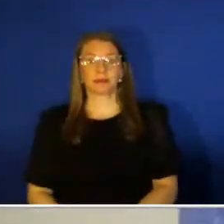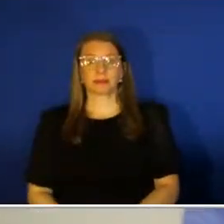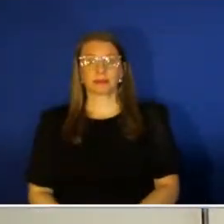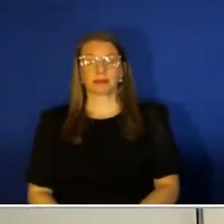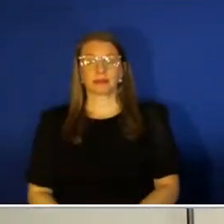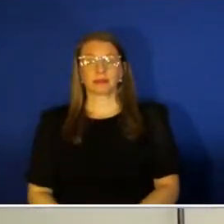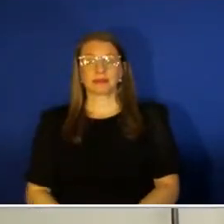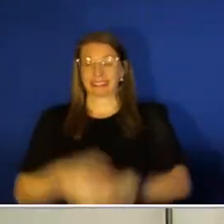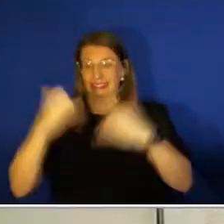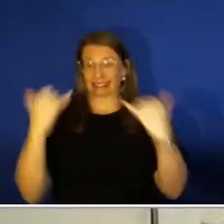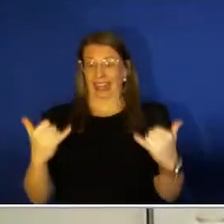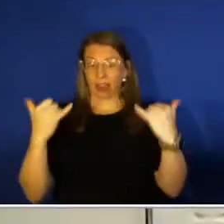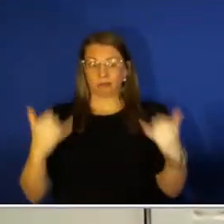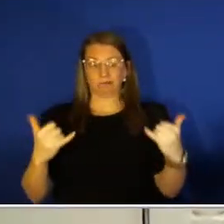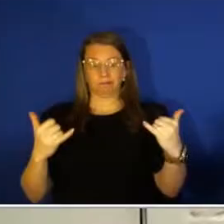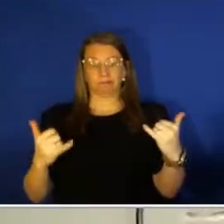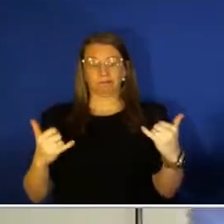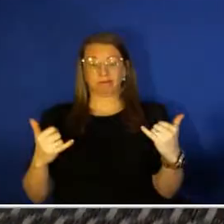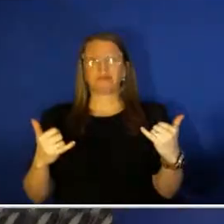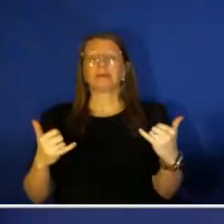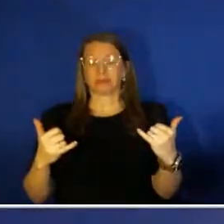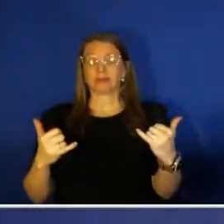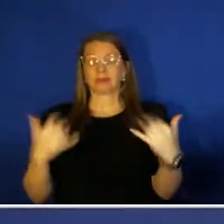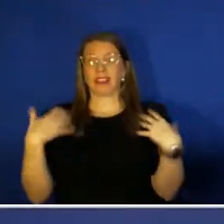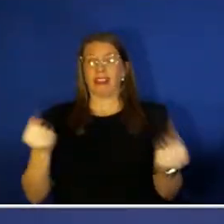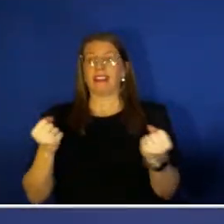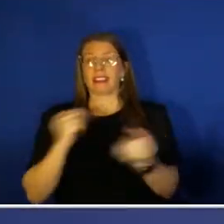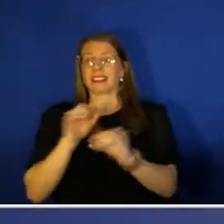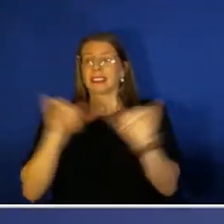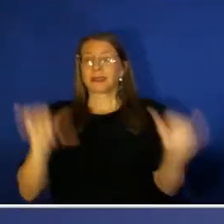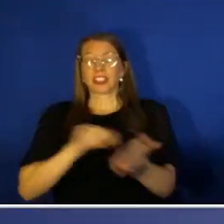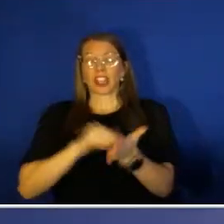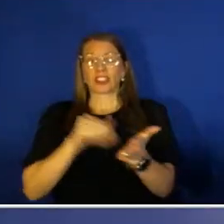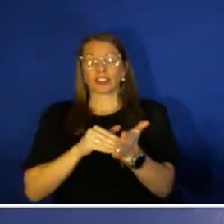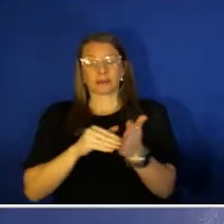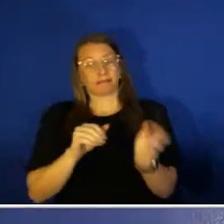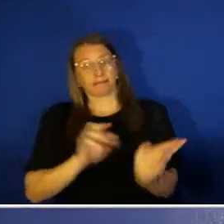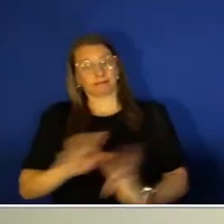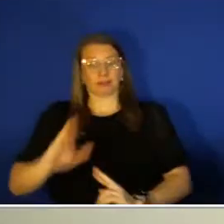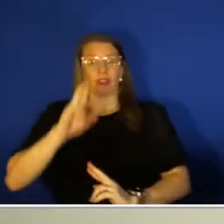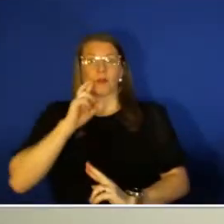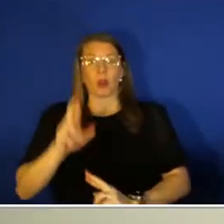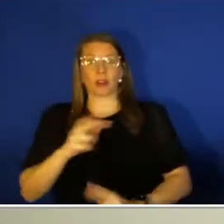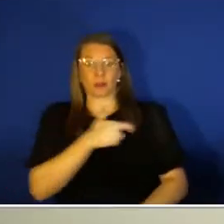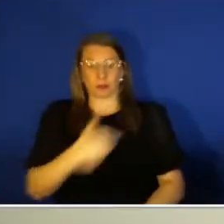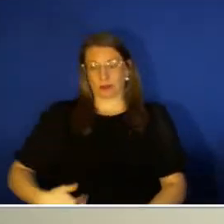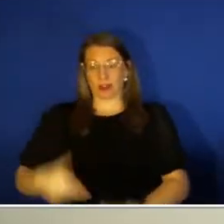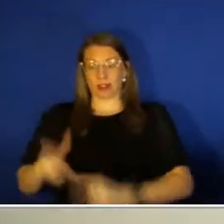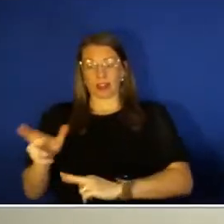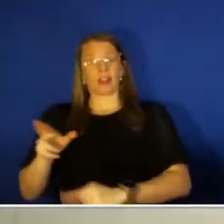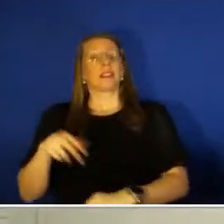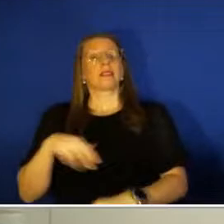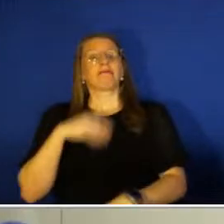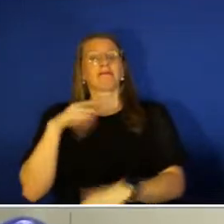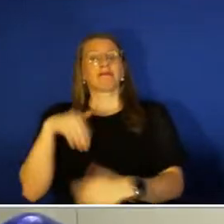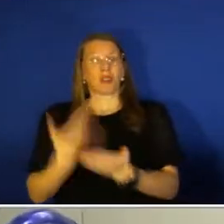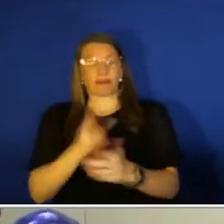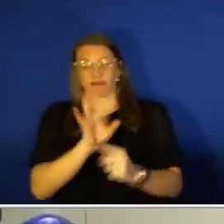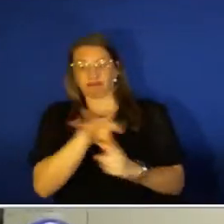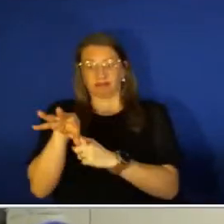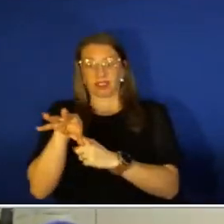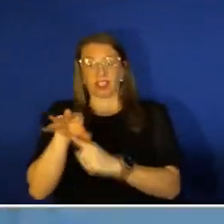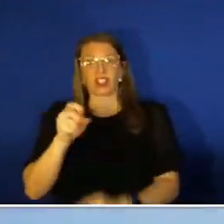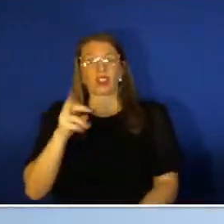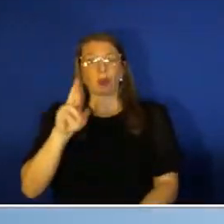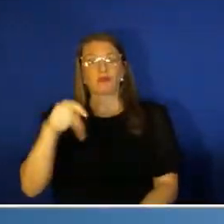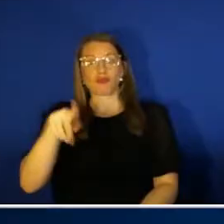Chiefs. Now, health system docs are busy with baseball. We go live to Surprise, Arizona, as the Royals get their first physicals.